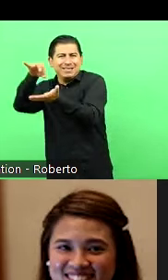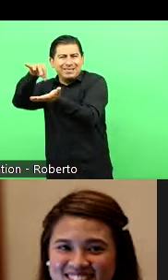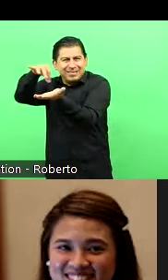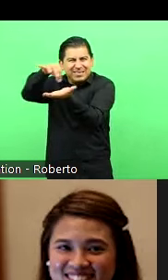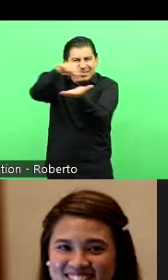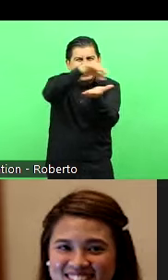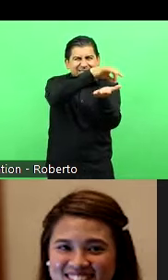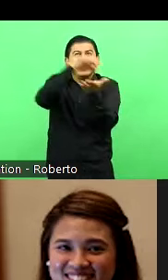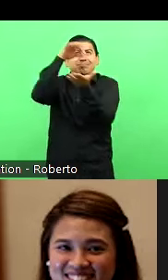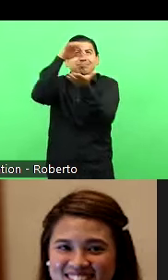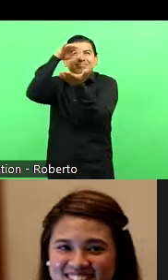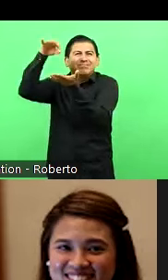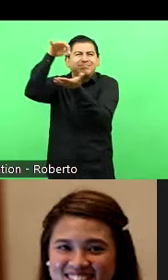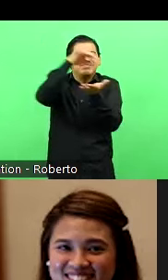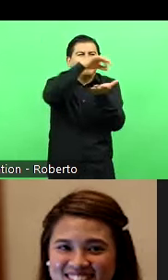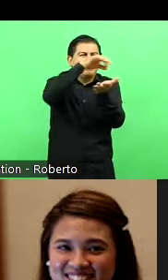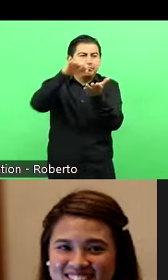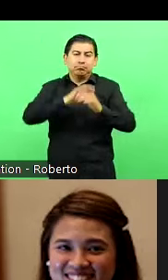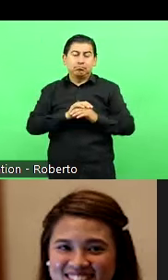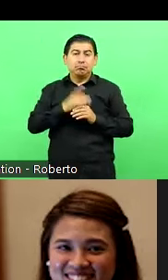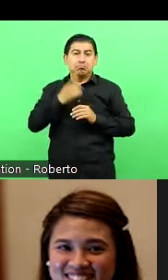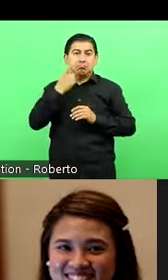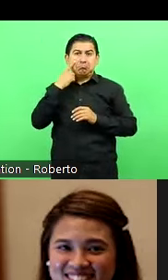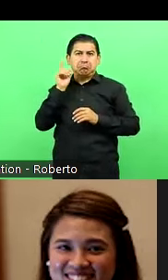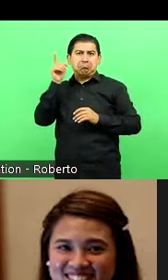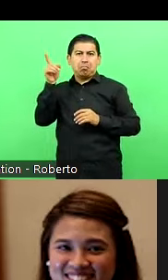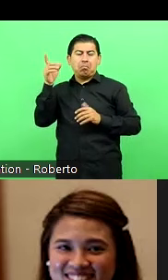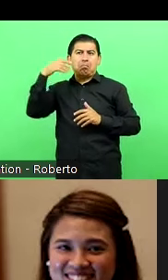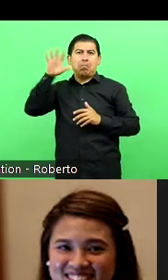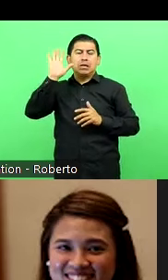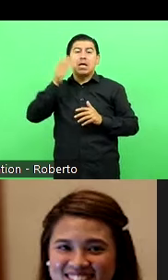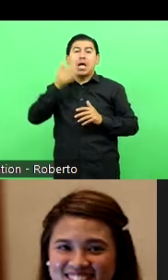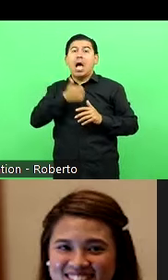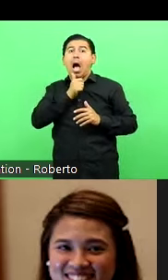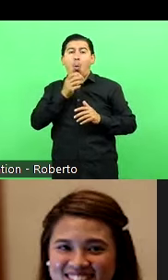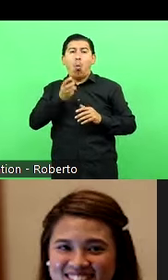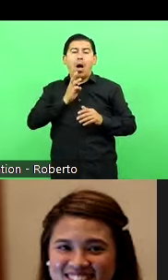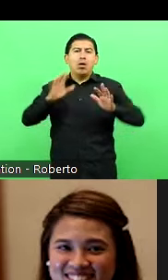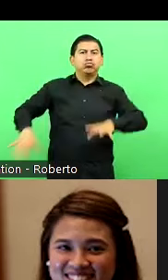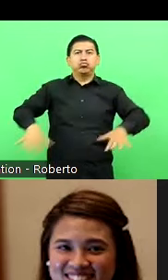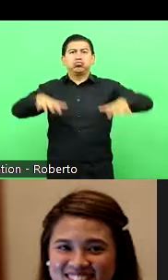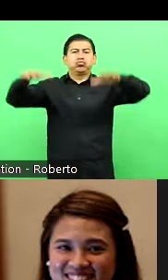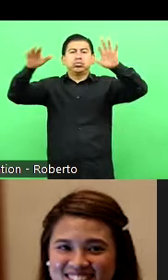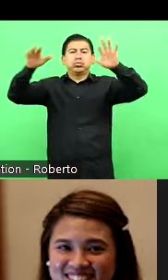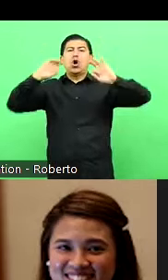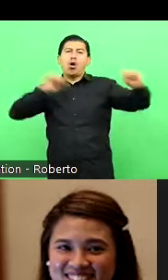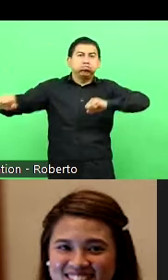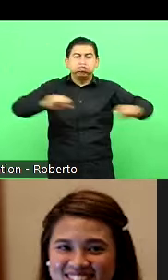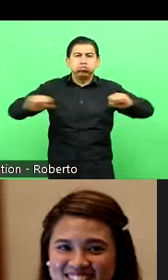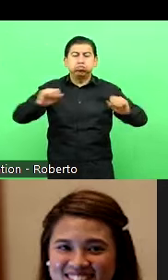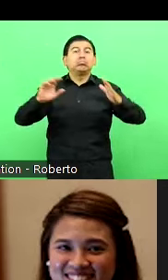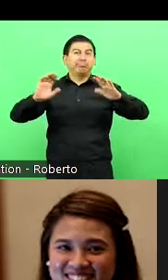flooding and for earthquake, eh, with the data on the population for the persons